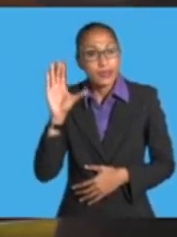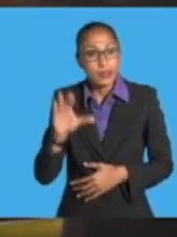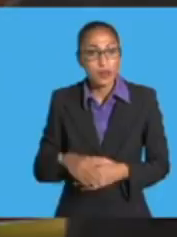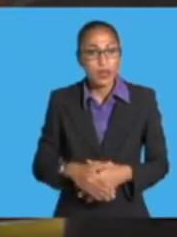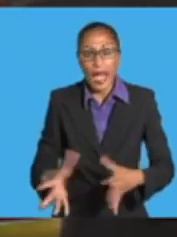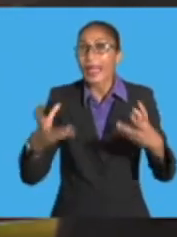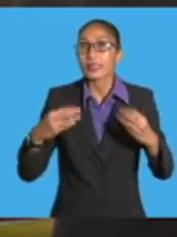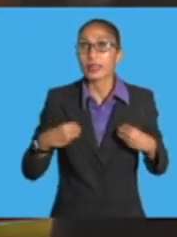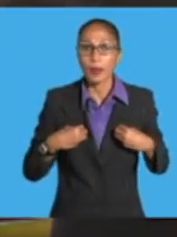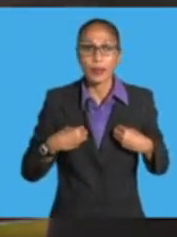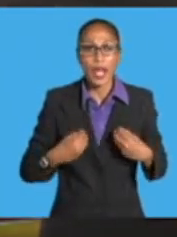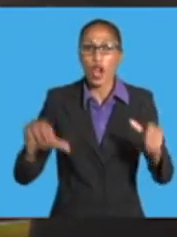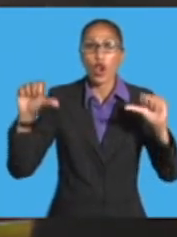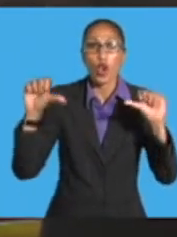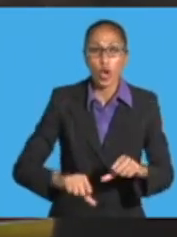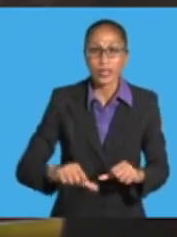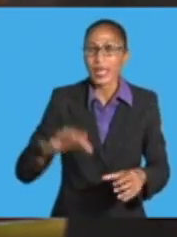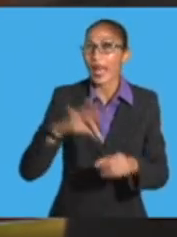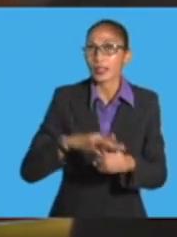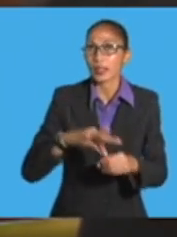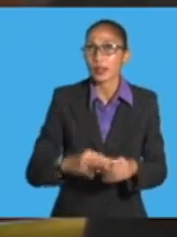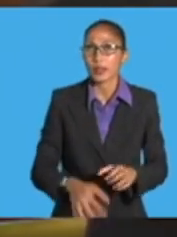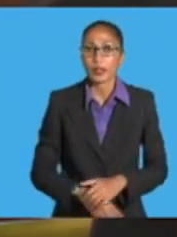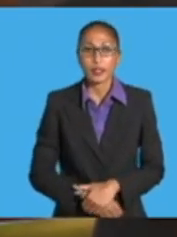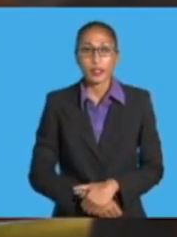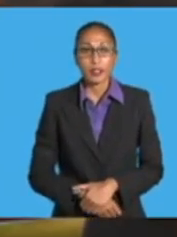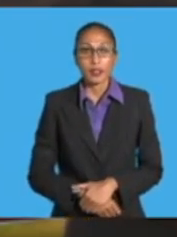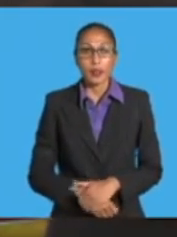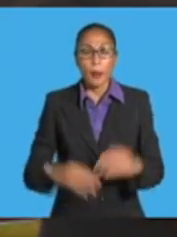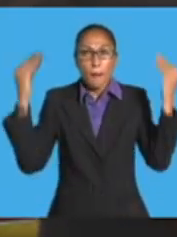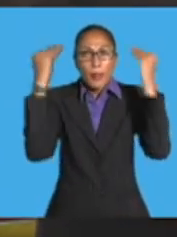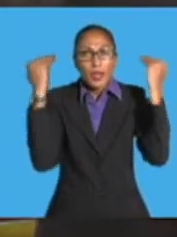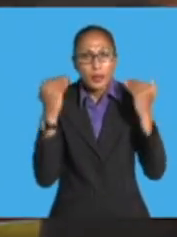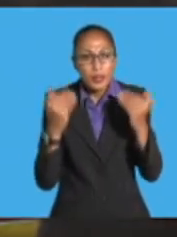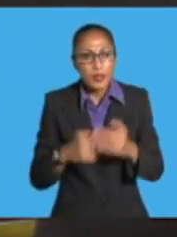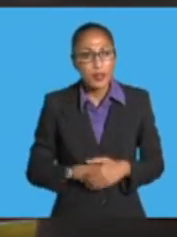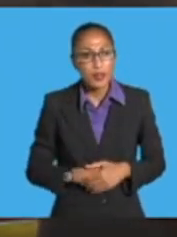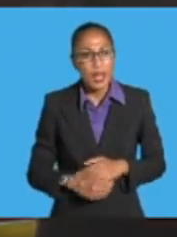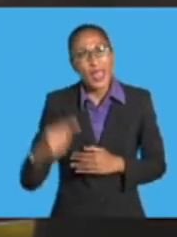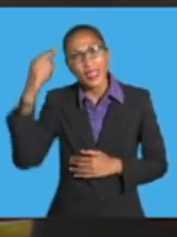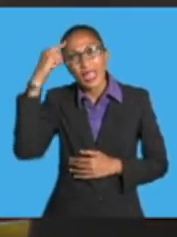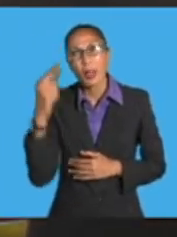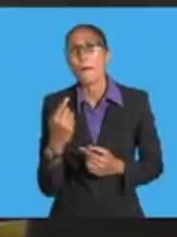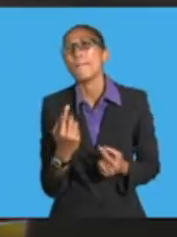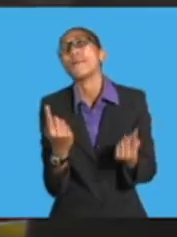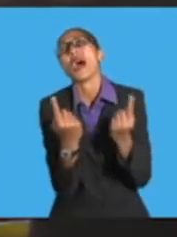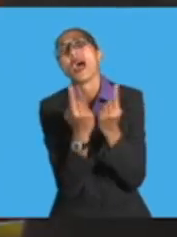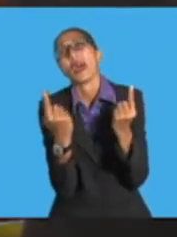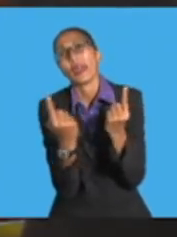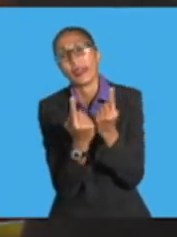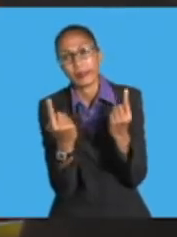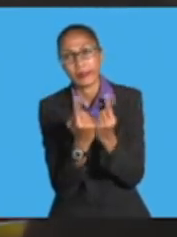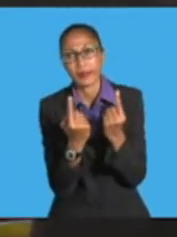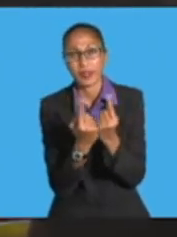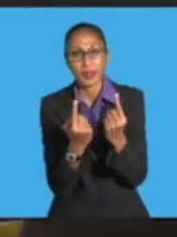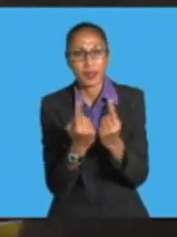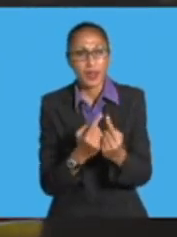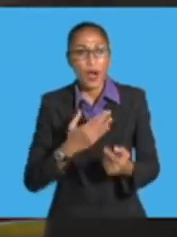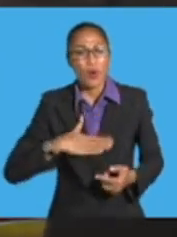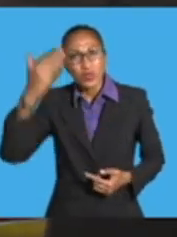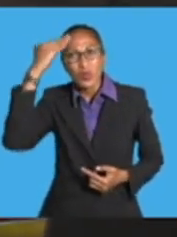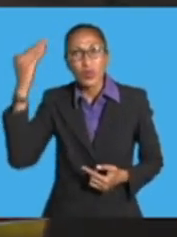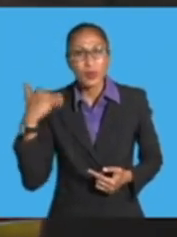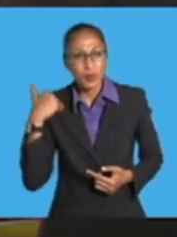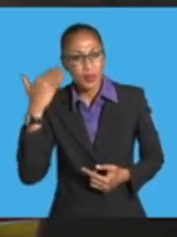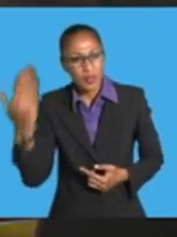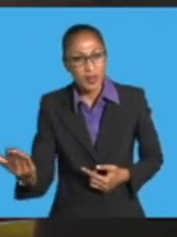won. That is a problem with them. Madam Speaker, I think it pains them very much. Madam Speaker, I want to remind the